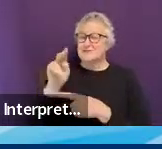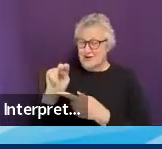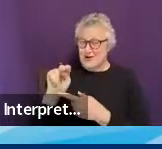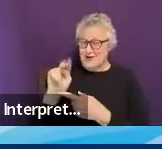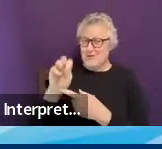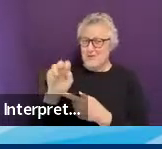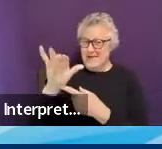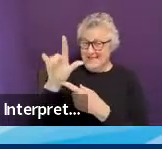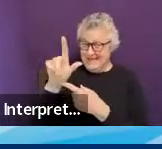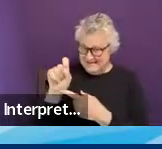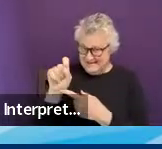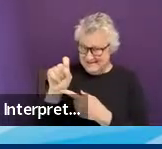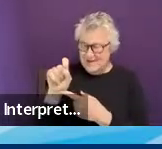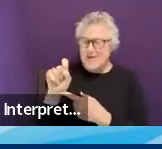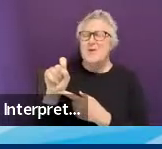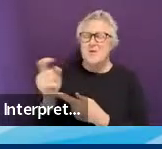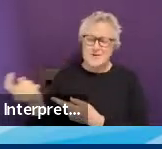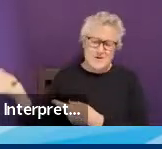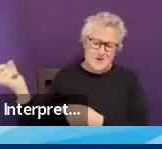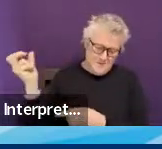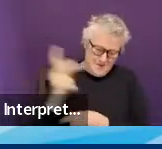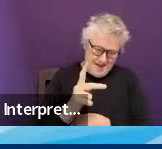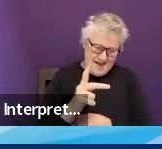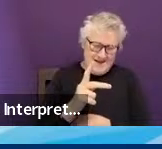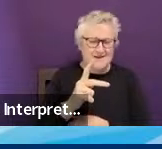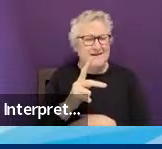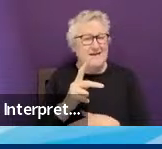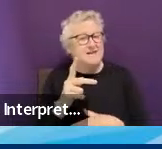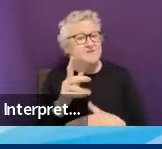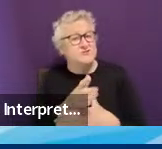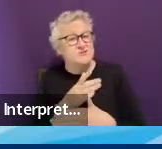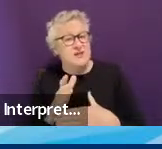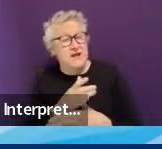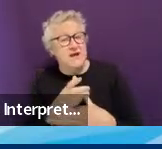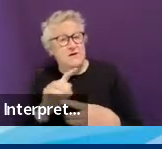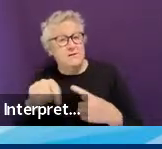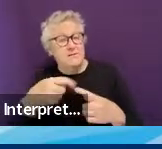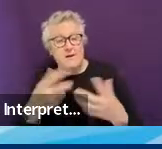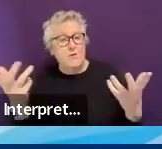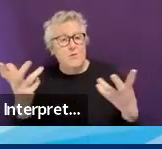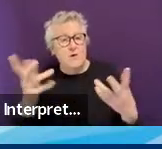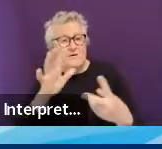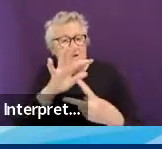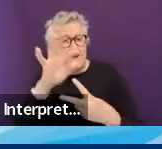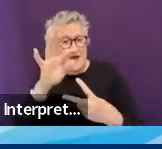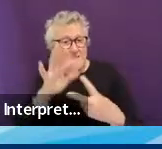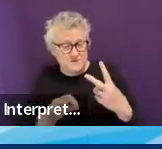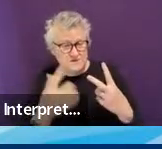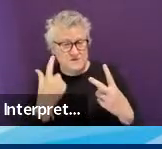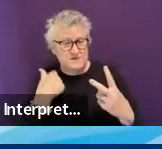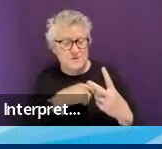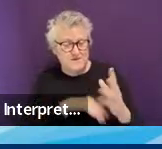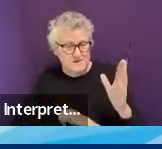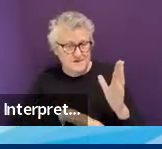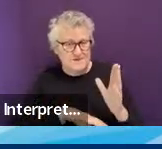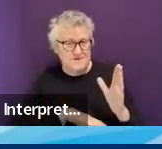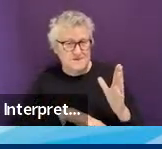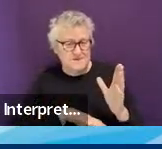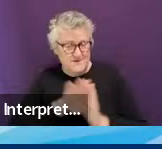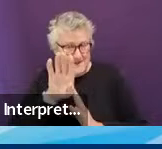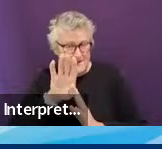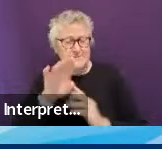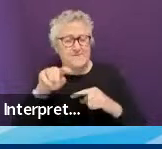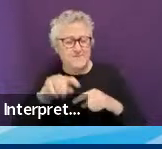us around the options that we have developed as we look at the modified